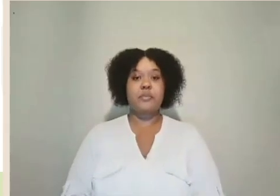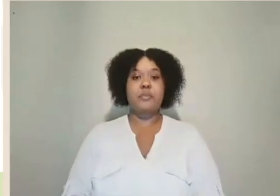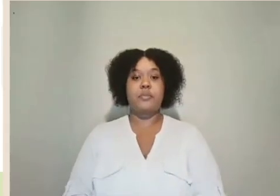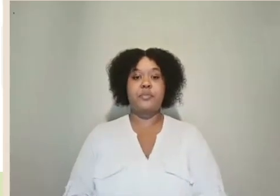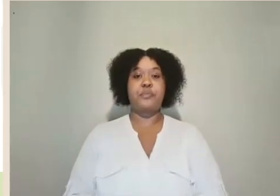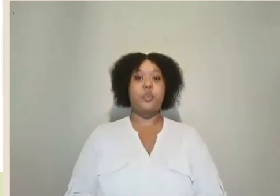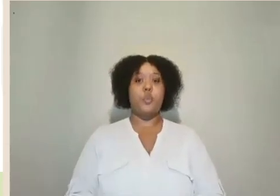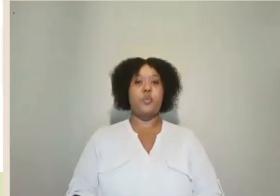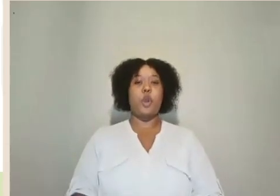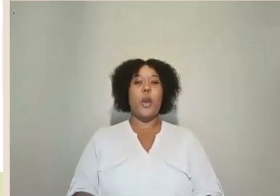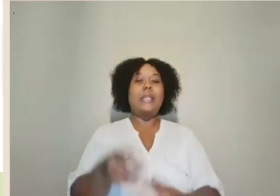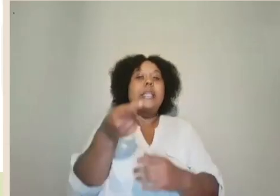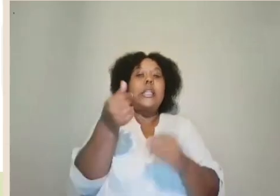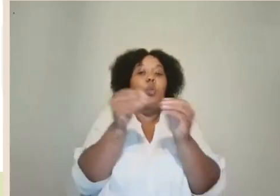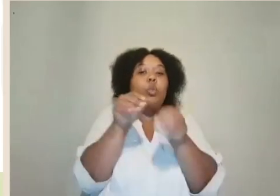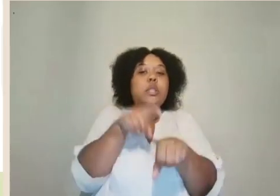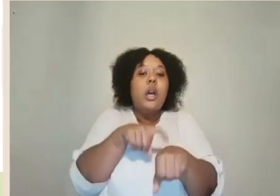30 more seconds.